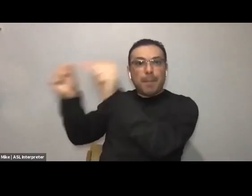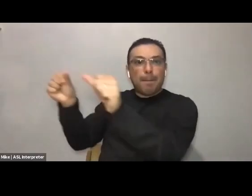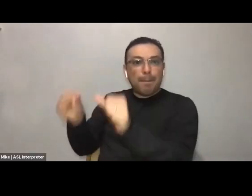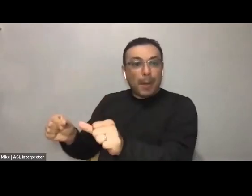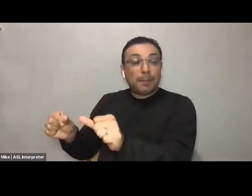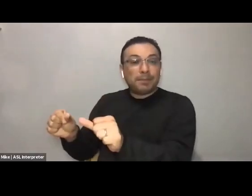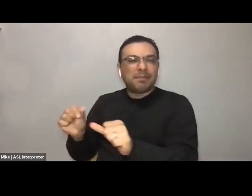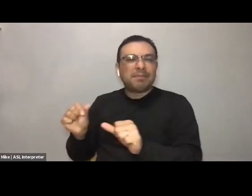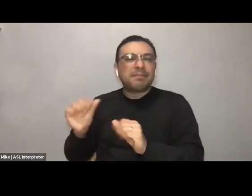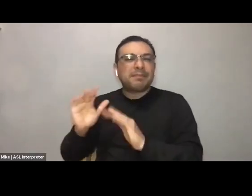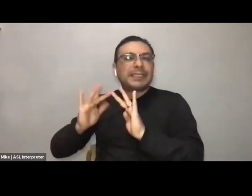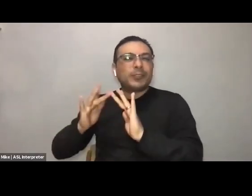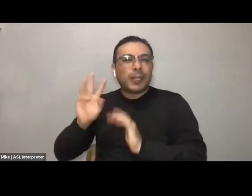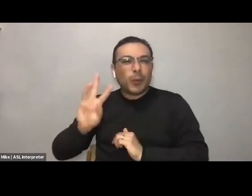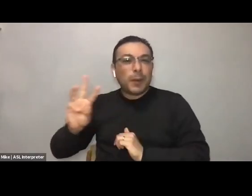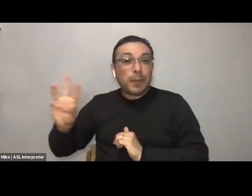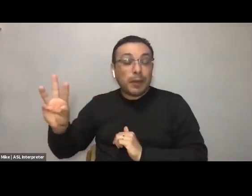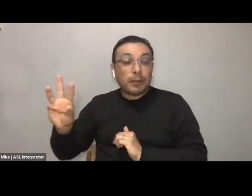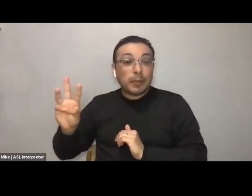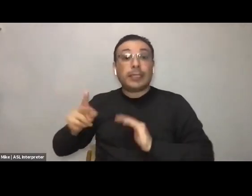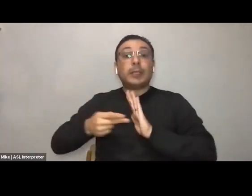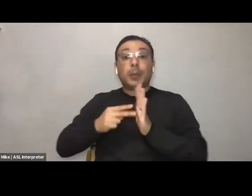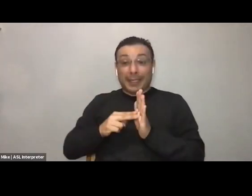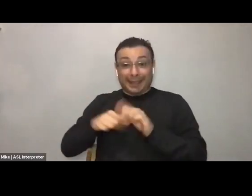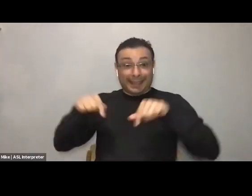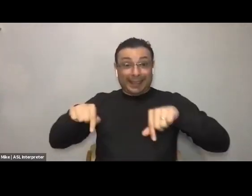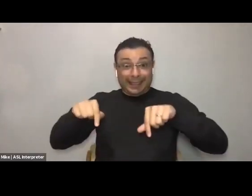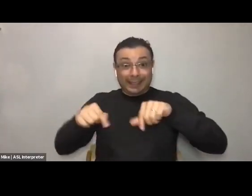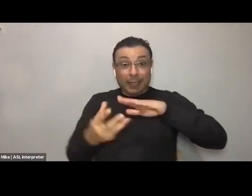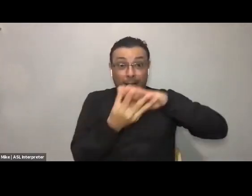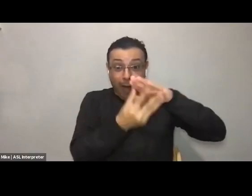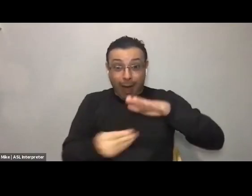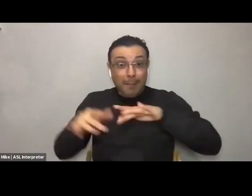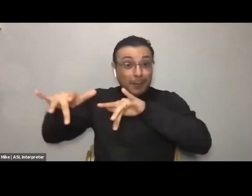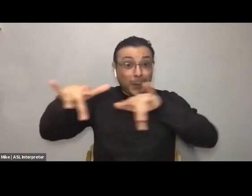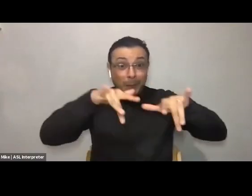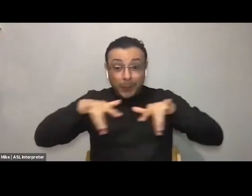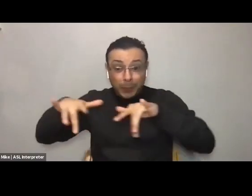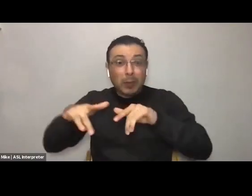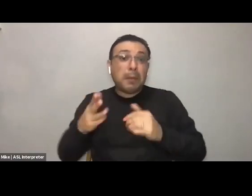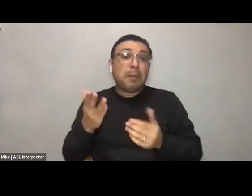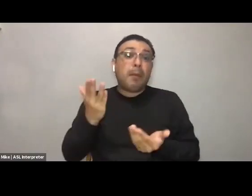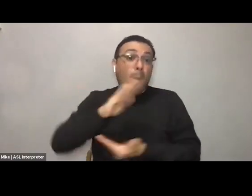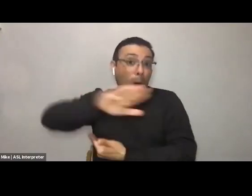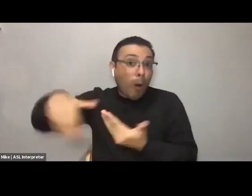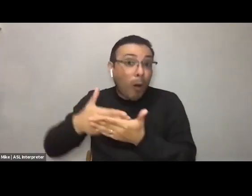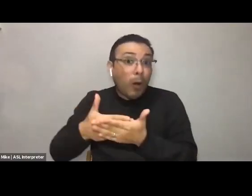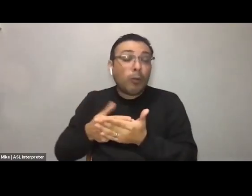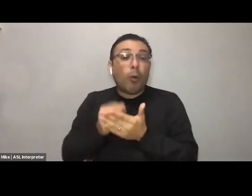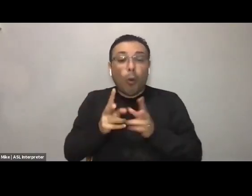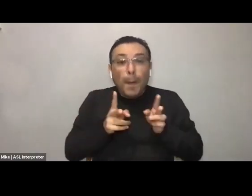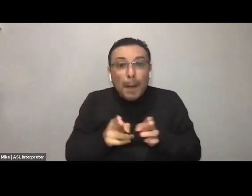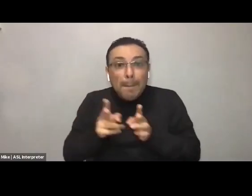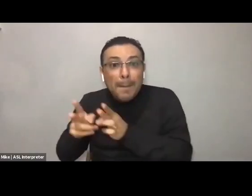and we may use all or part of the recording in the future or authorize others to use it for non-commercial purposes